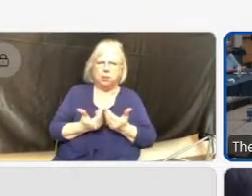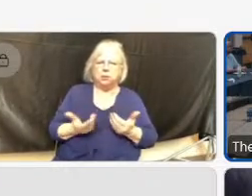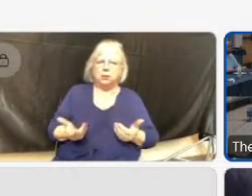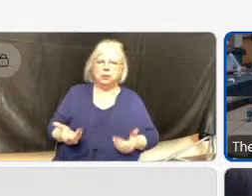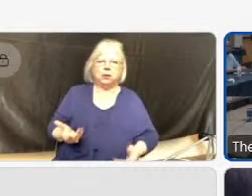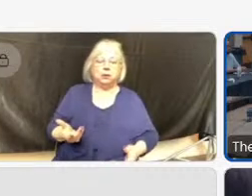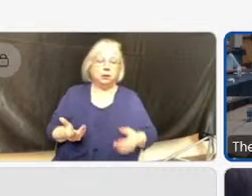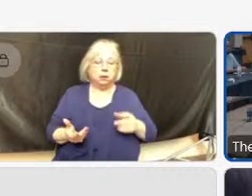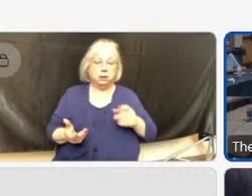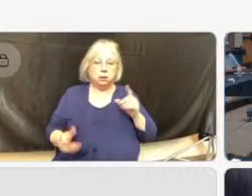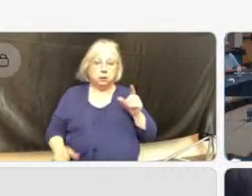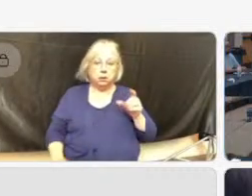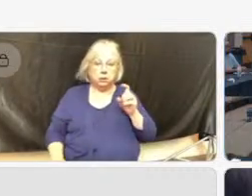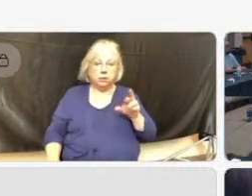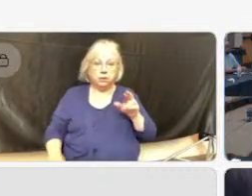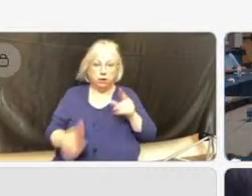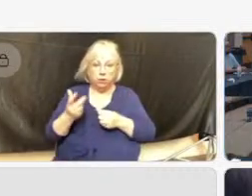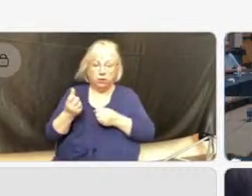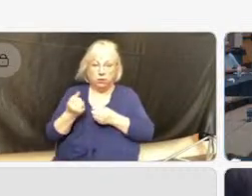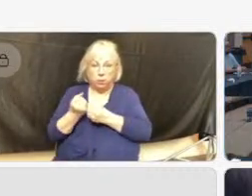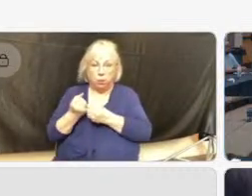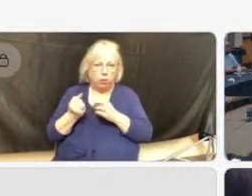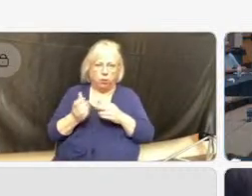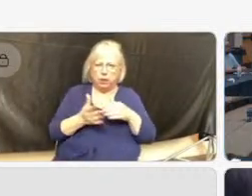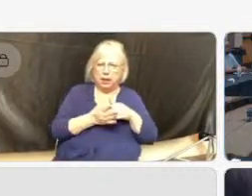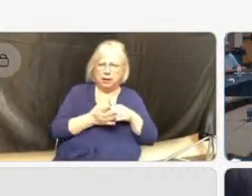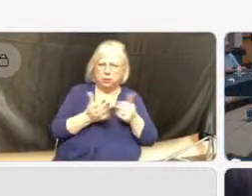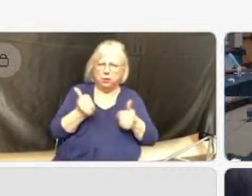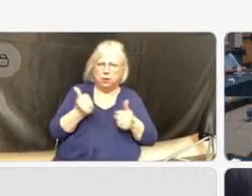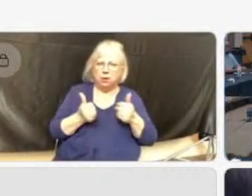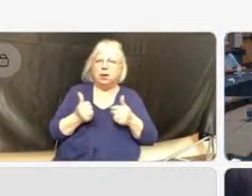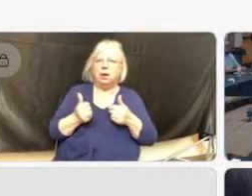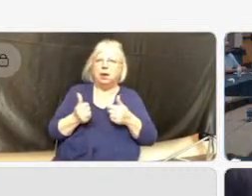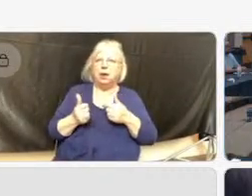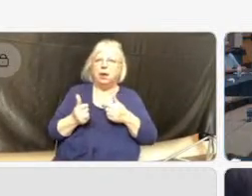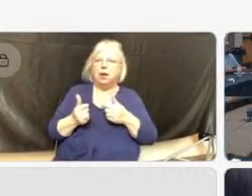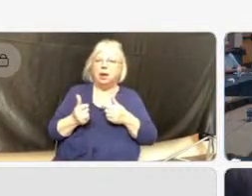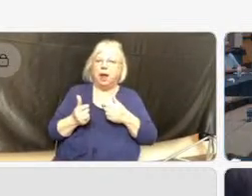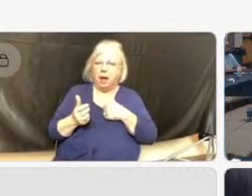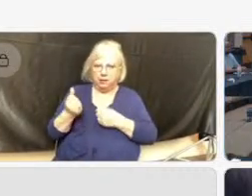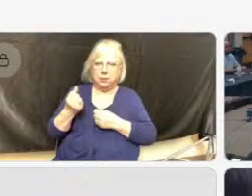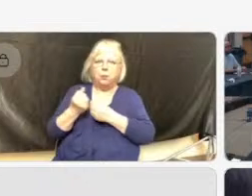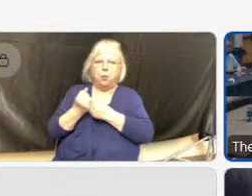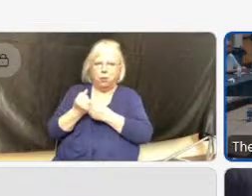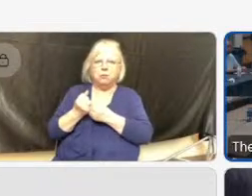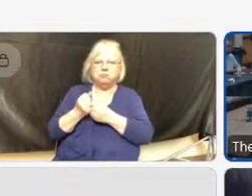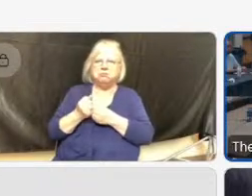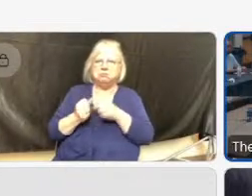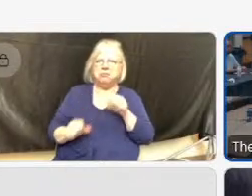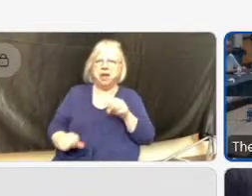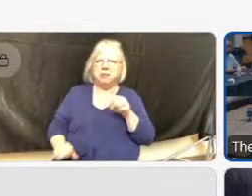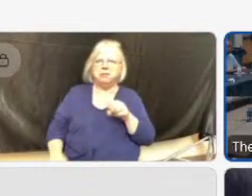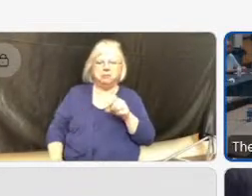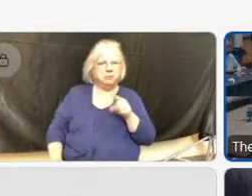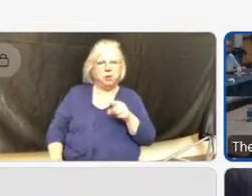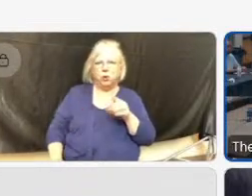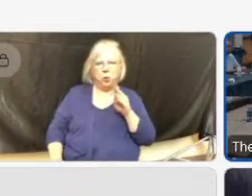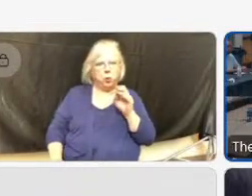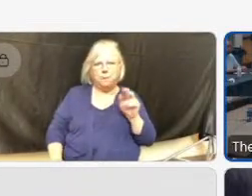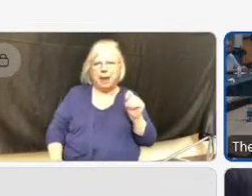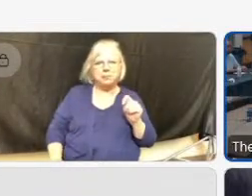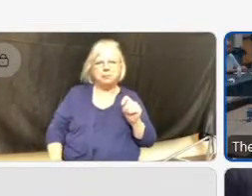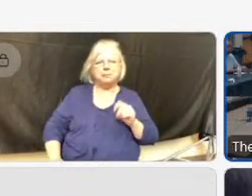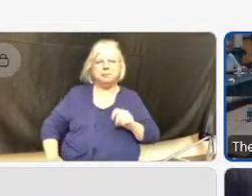So you're in support of, or you're against I'm this? supporting it, you bet. You are in support of this, correct? That's